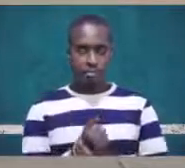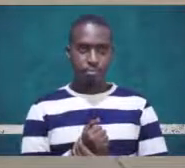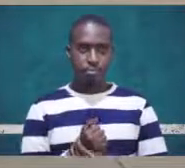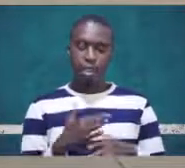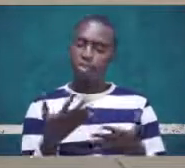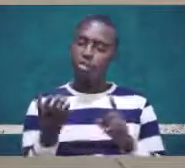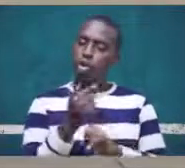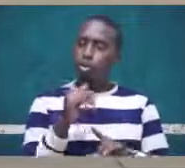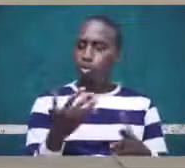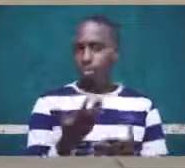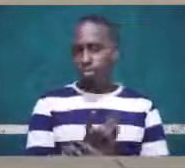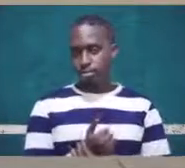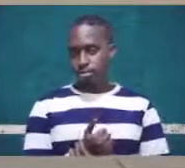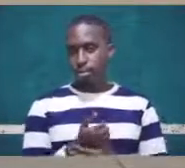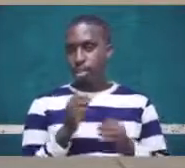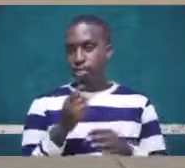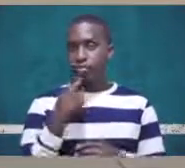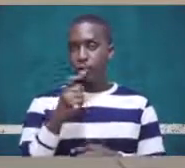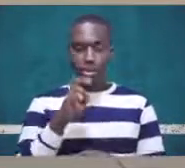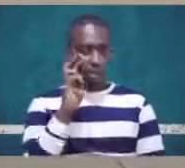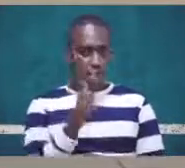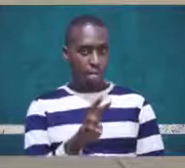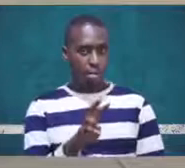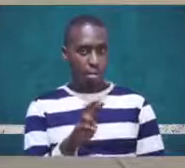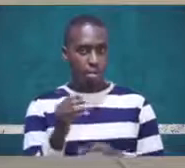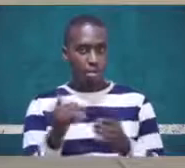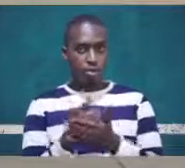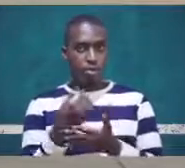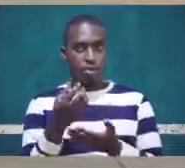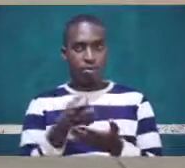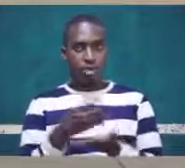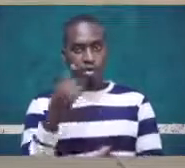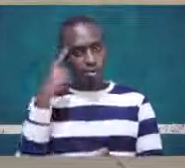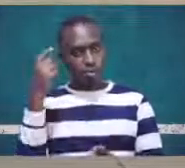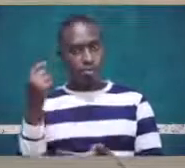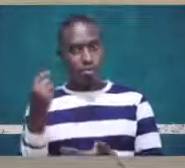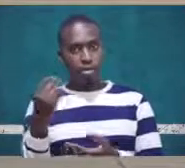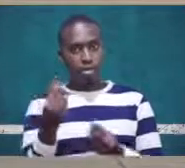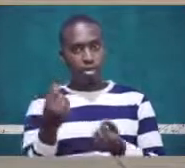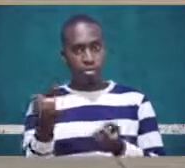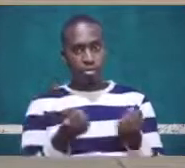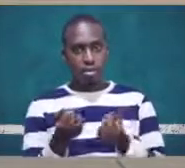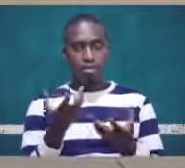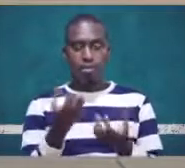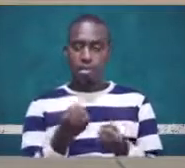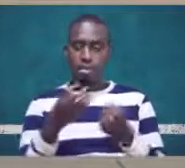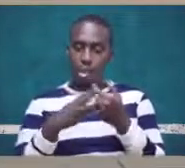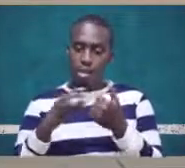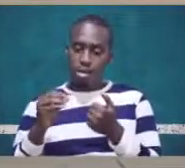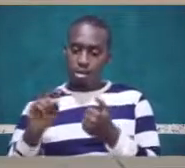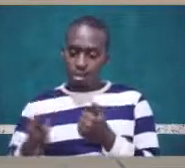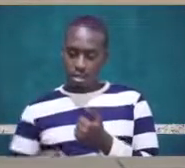how do we get this? If you need to look at the new value of the car, we will take the money that was before,